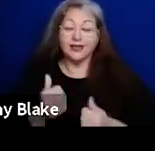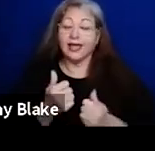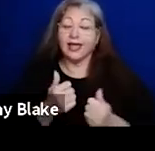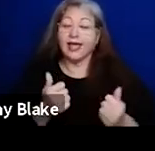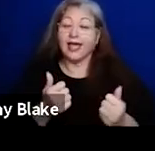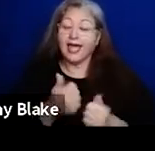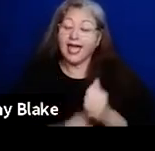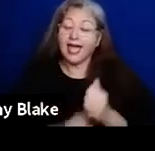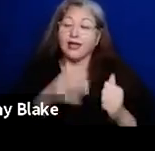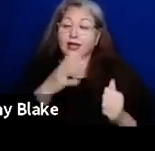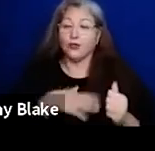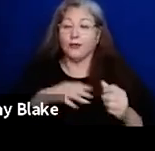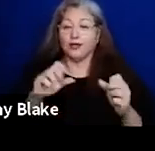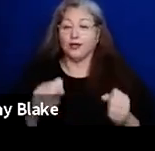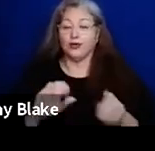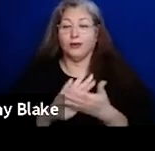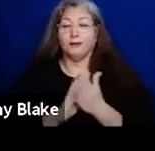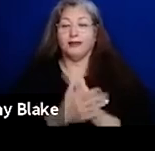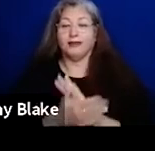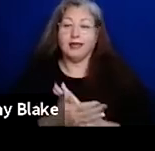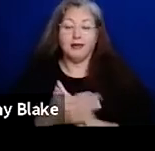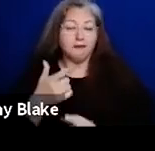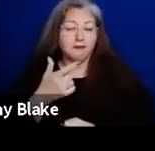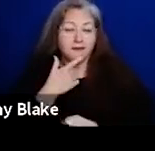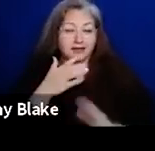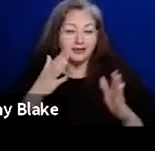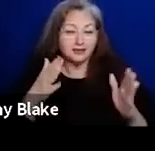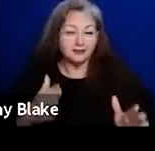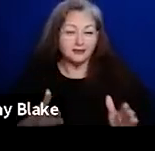Every woman can be a lesbian.